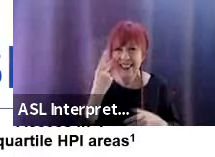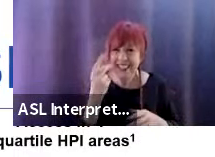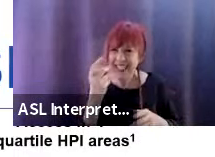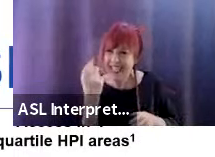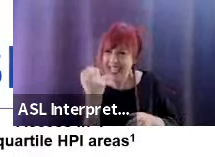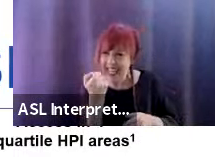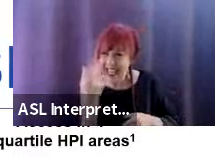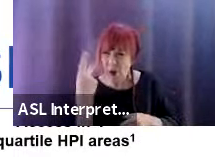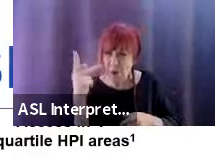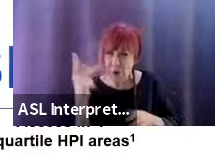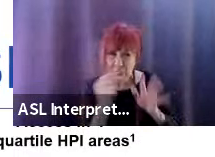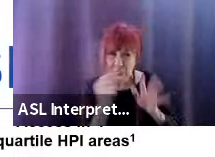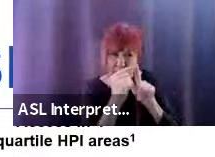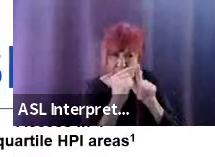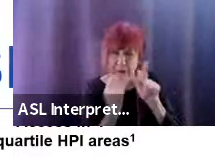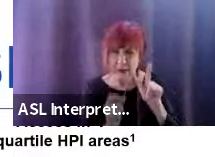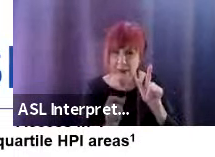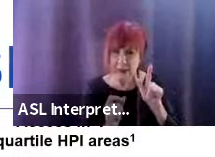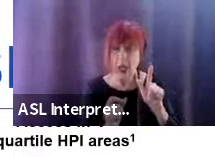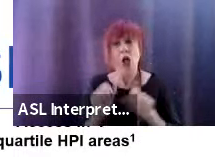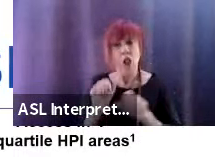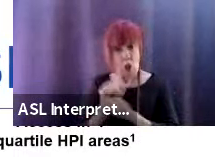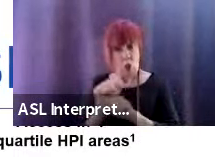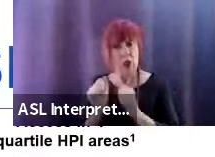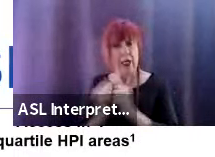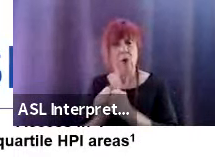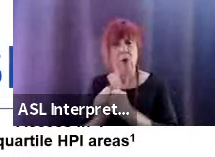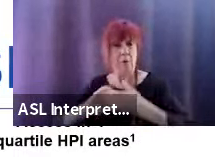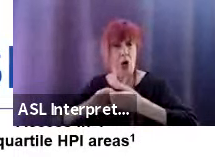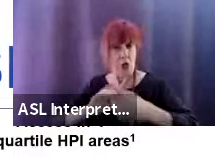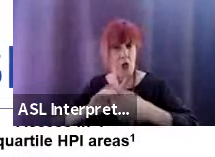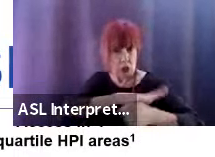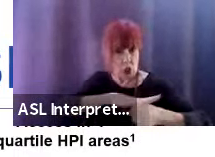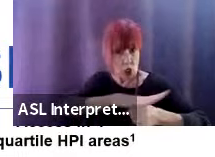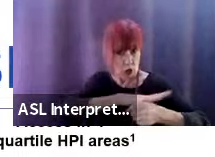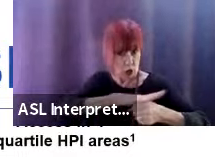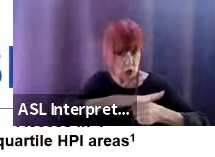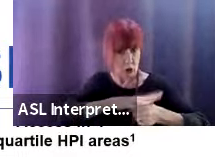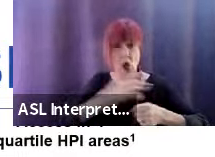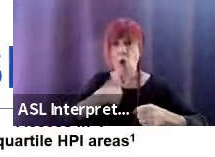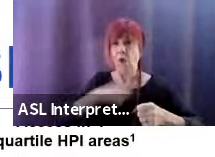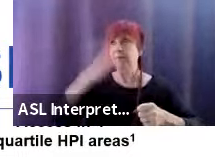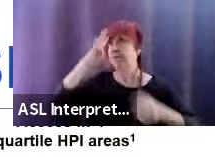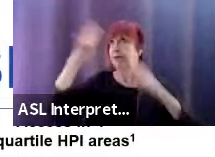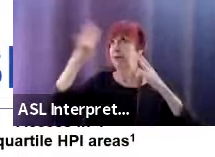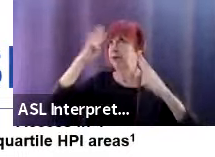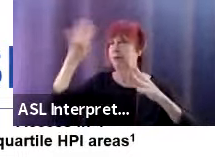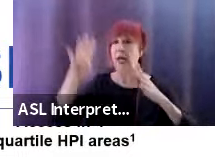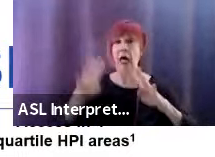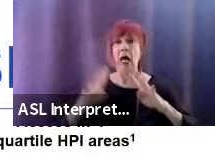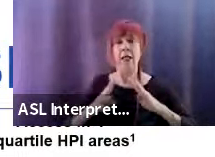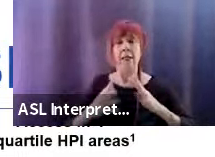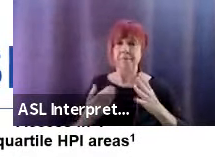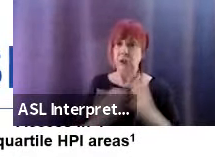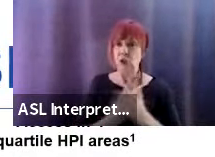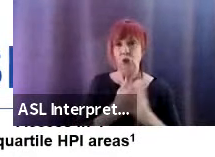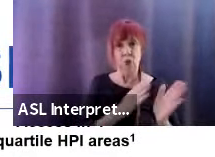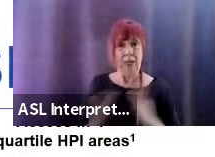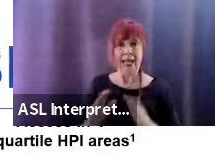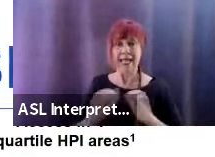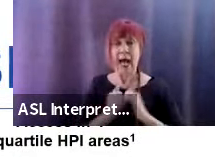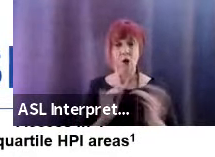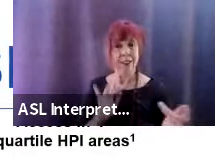there. So in working with our partners in the local health jurisdiction, this is where we come up with some innovative strategies to reach that area, because we do not